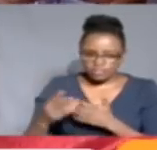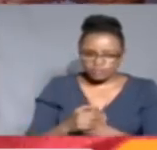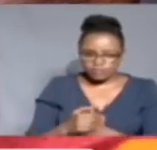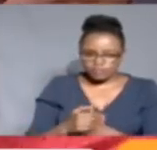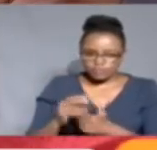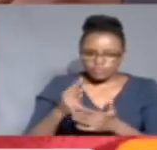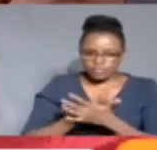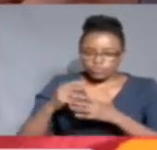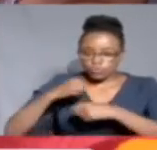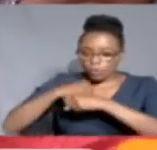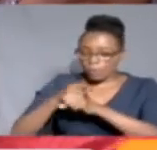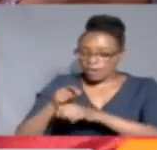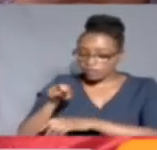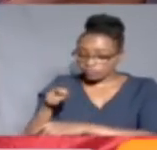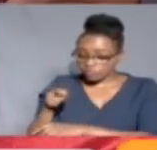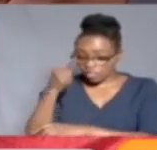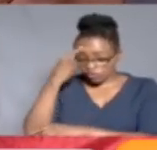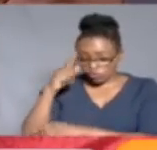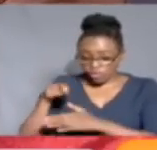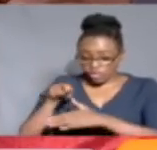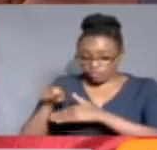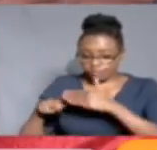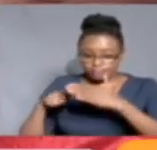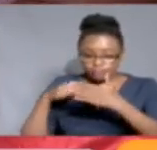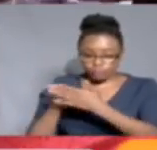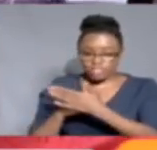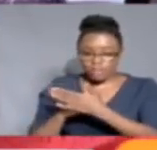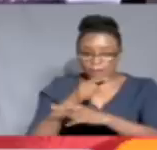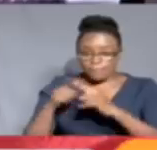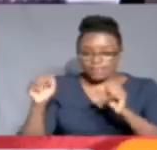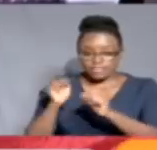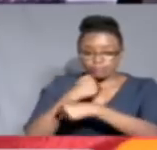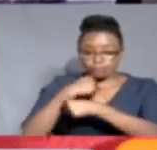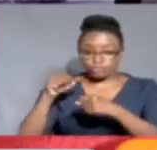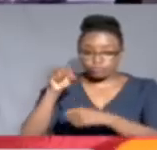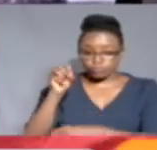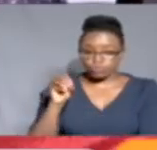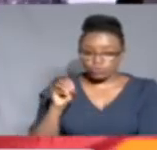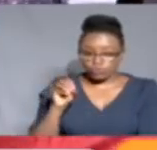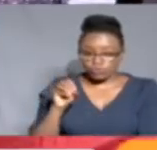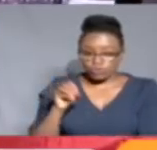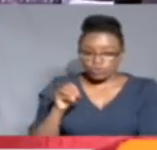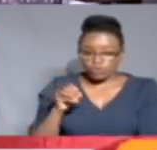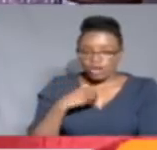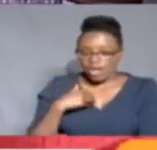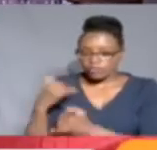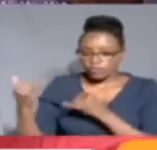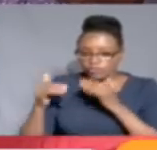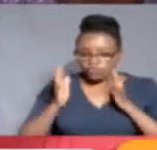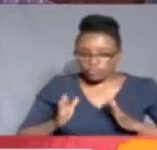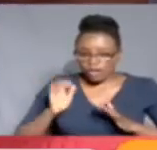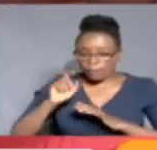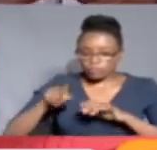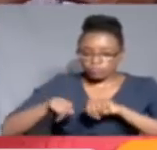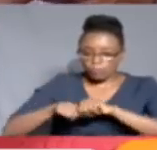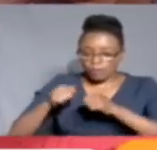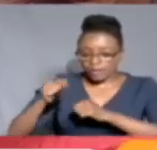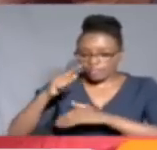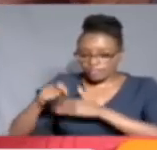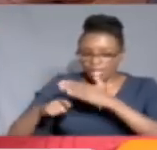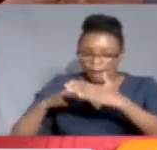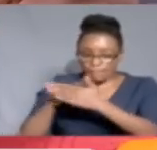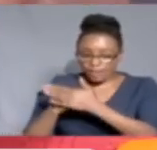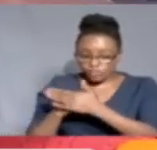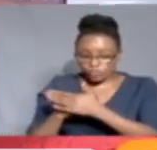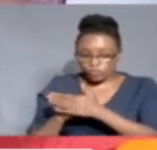to make a key for the padlock, but it couldn't. So we had to find someone who could break the padlock